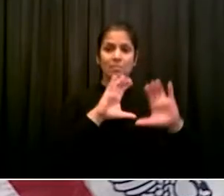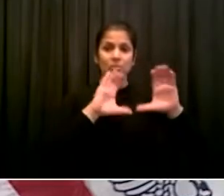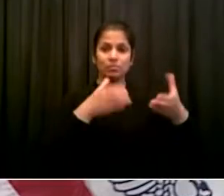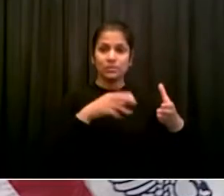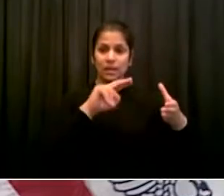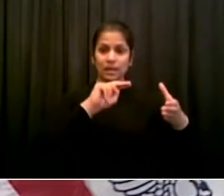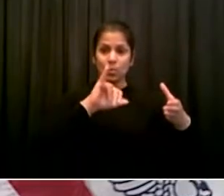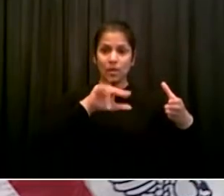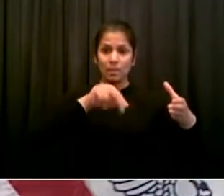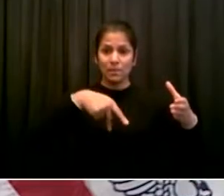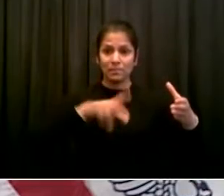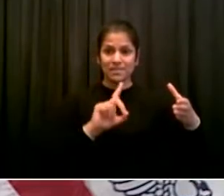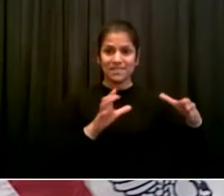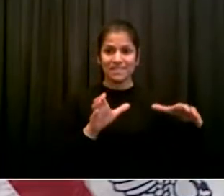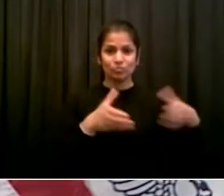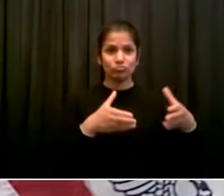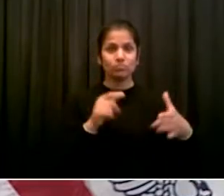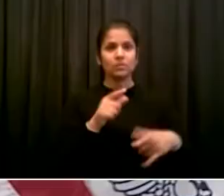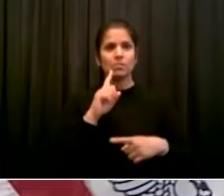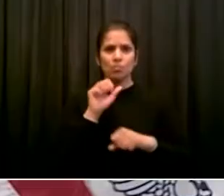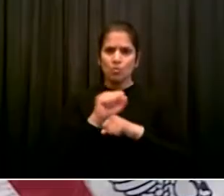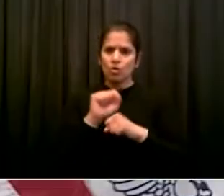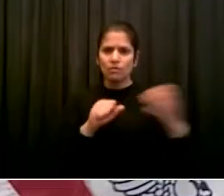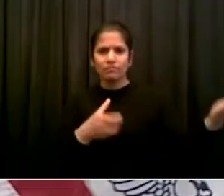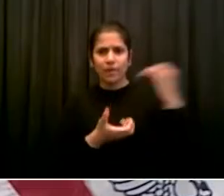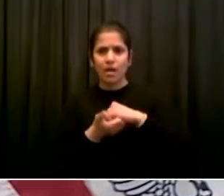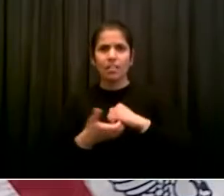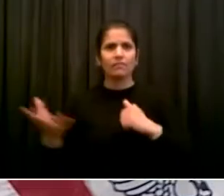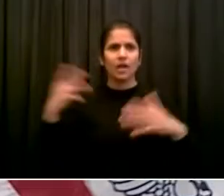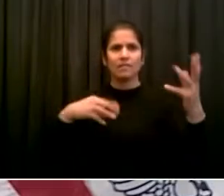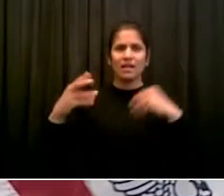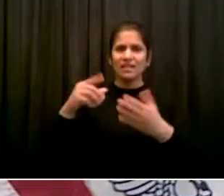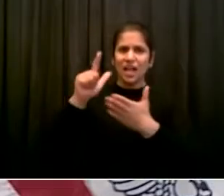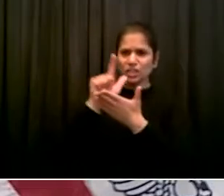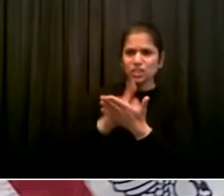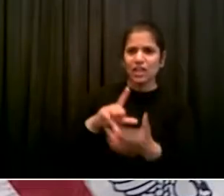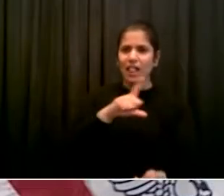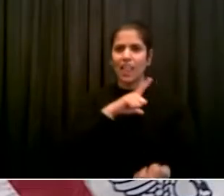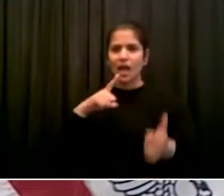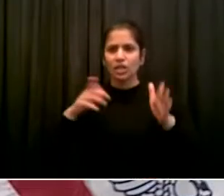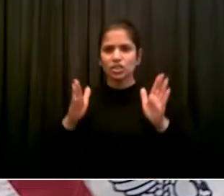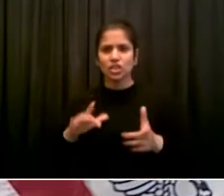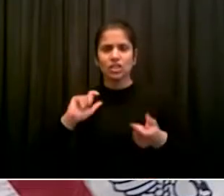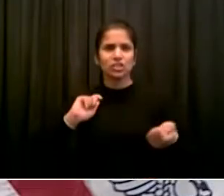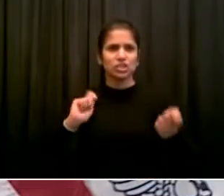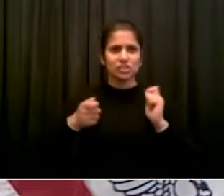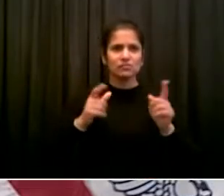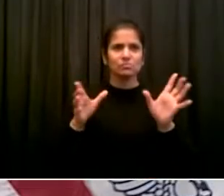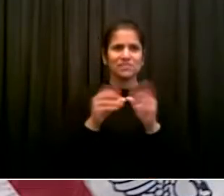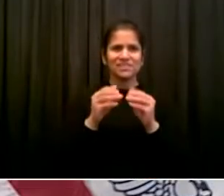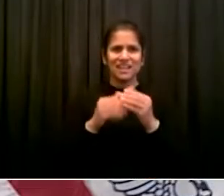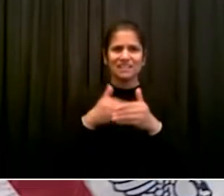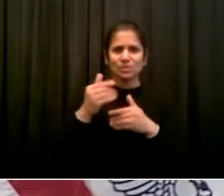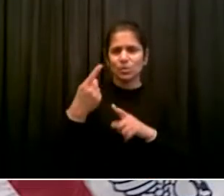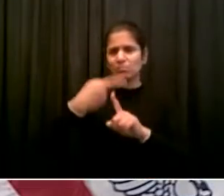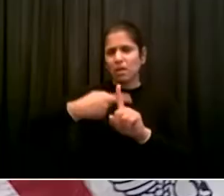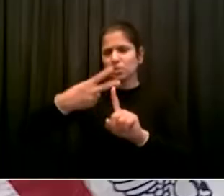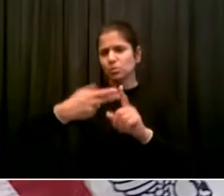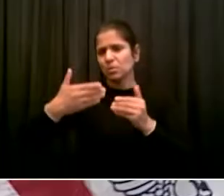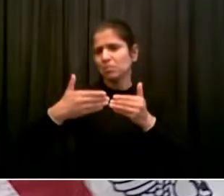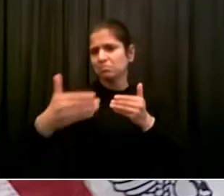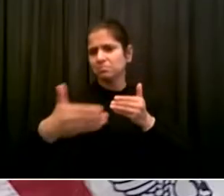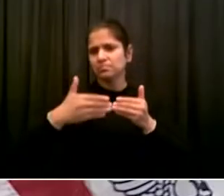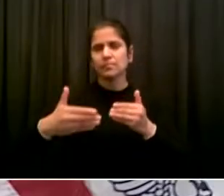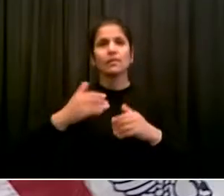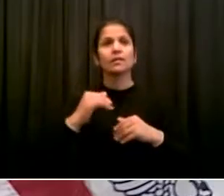done in this legislative session over these next very few months. But this is a sea change moment, and we need